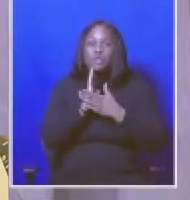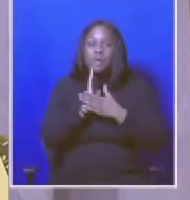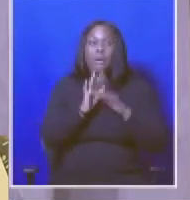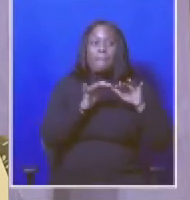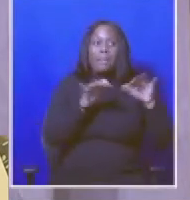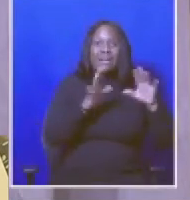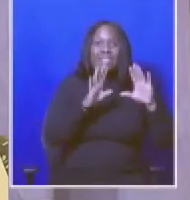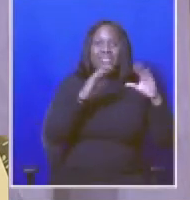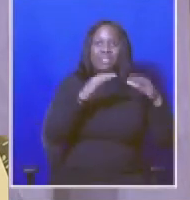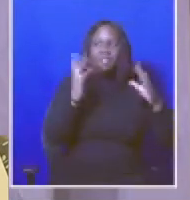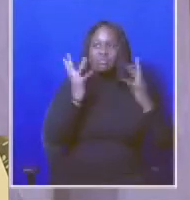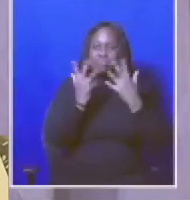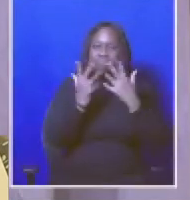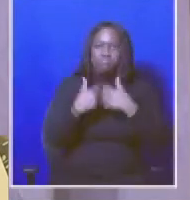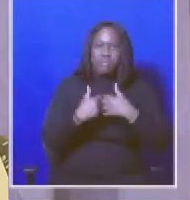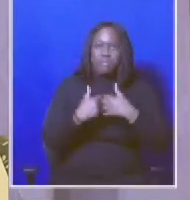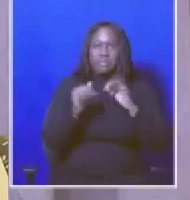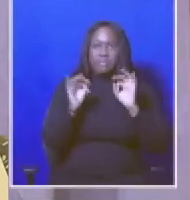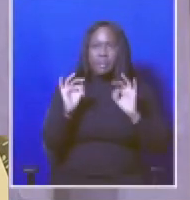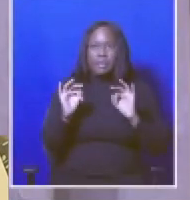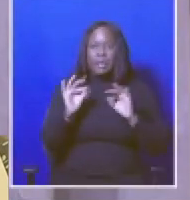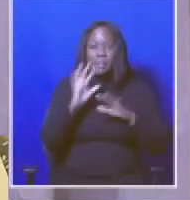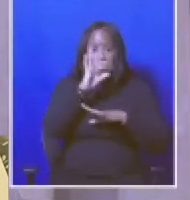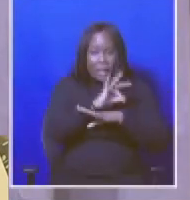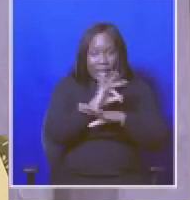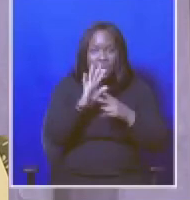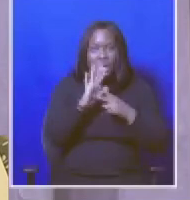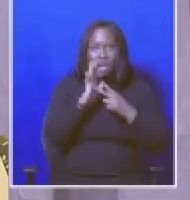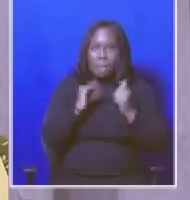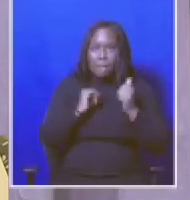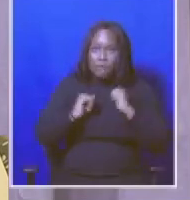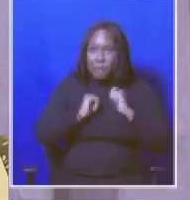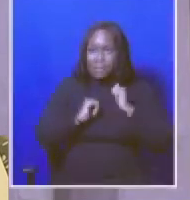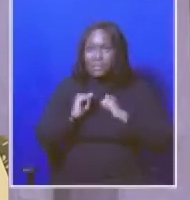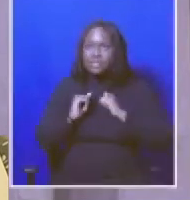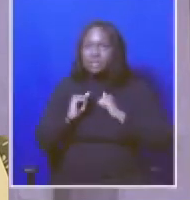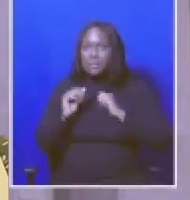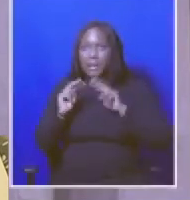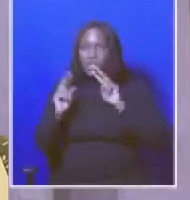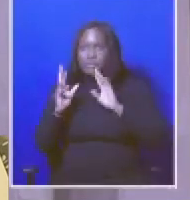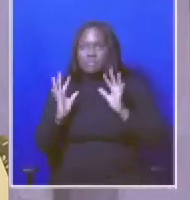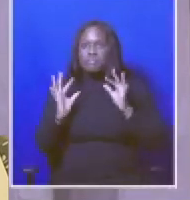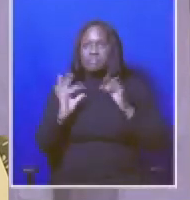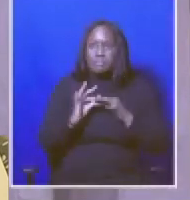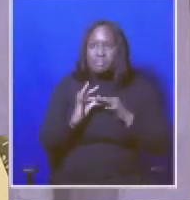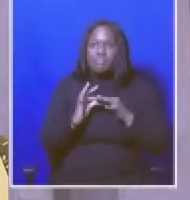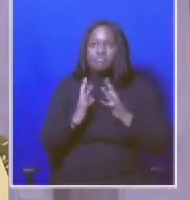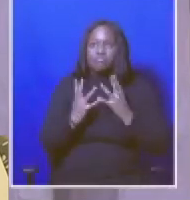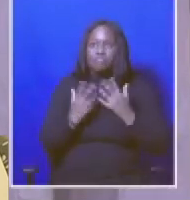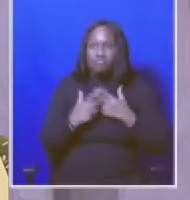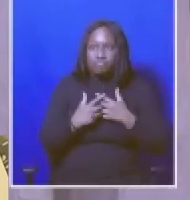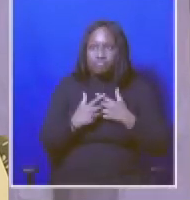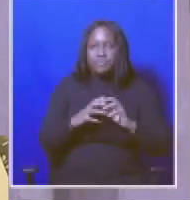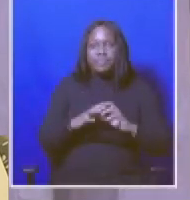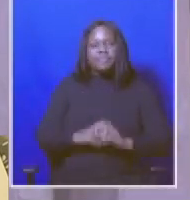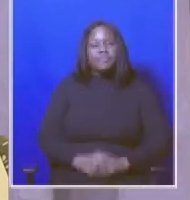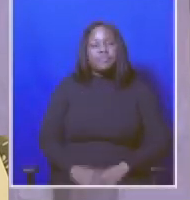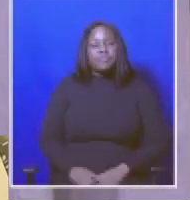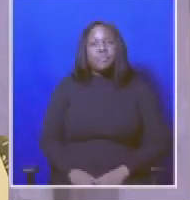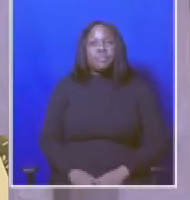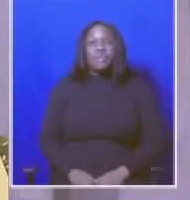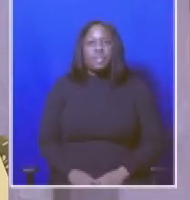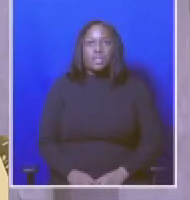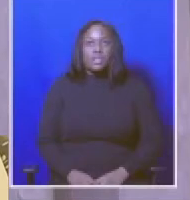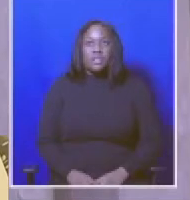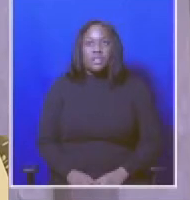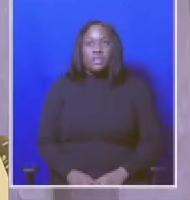optimize interconnection between planning and performance management. The President has delegated to